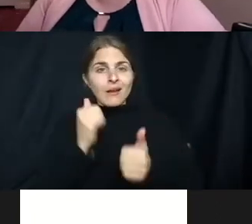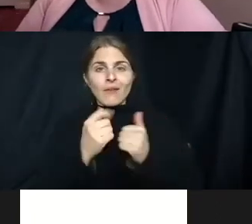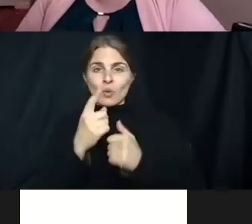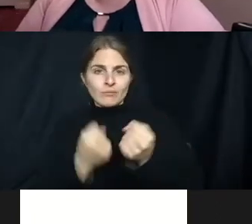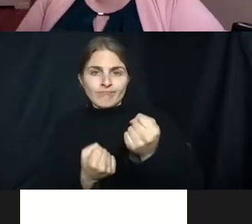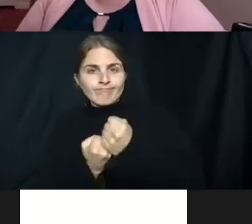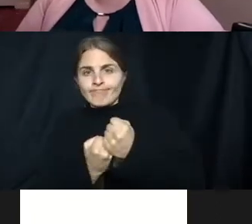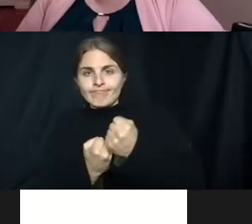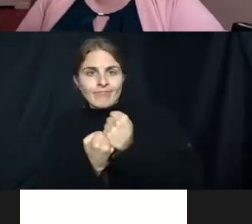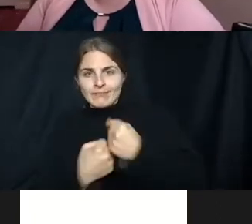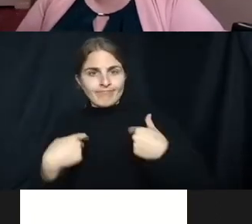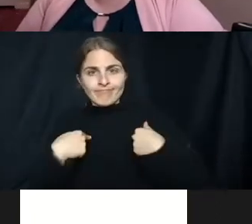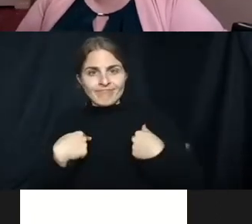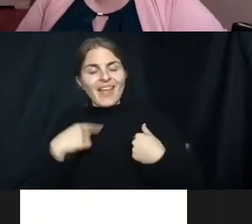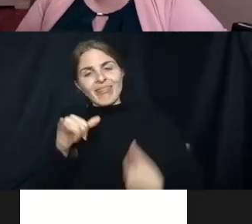And that sucks,